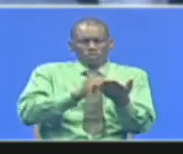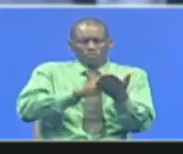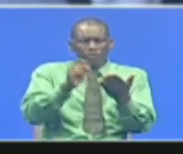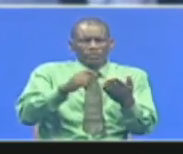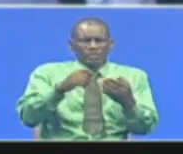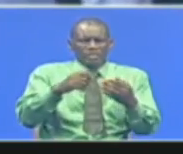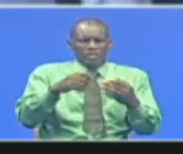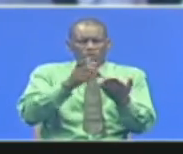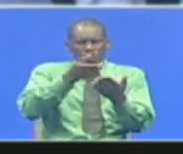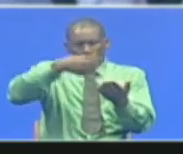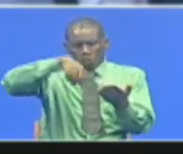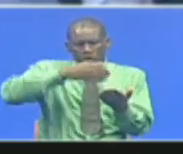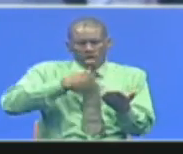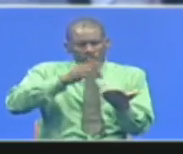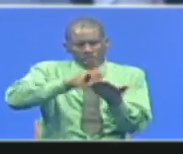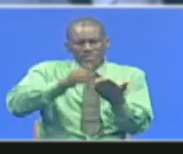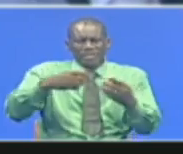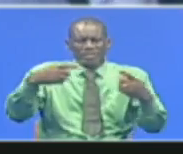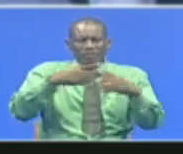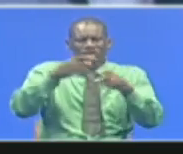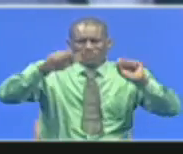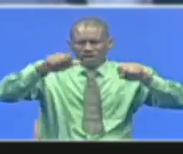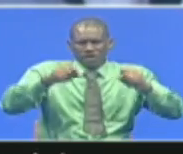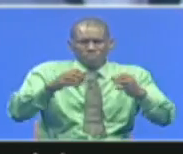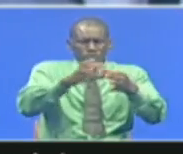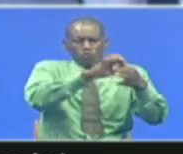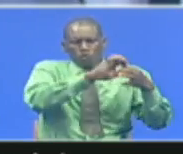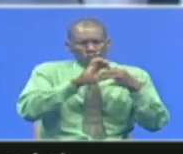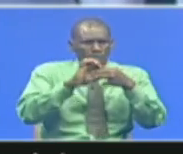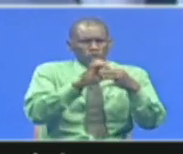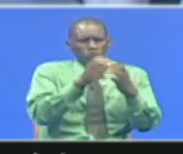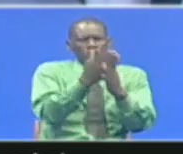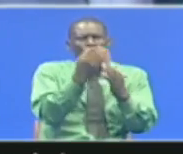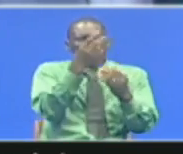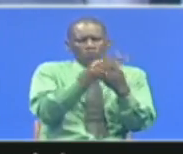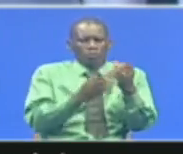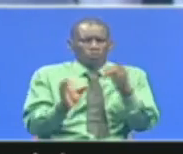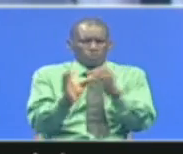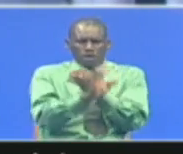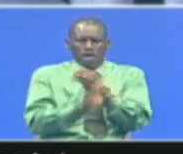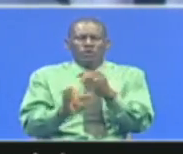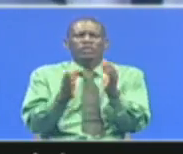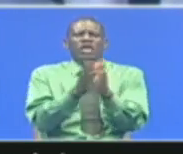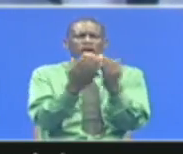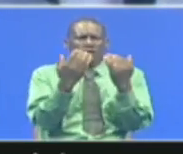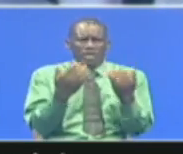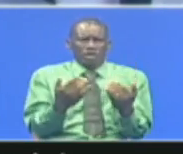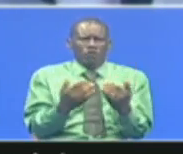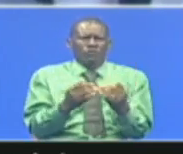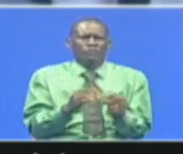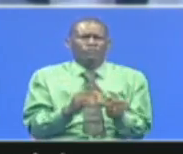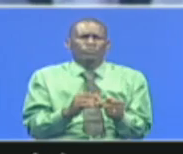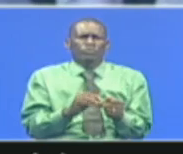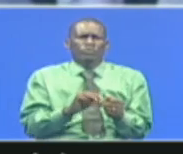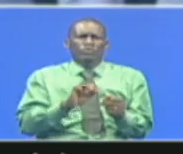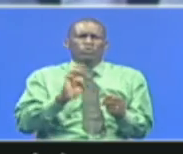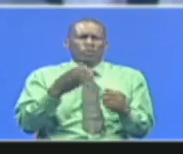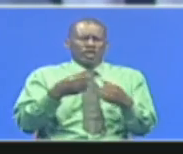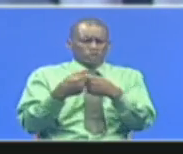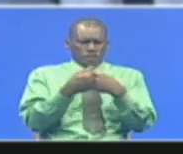of agreements of cooperation between our two countries, and we are very